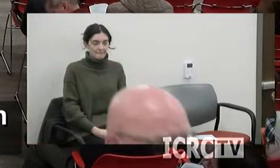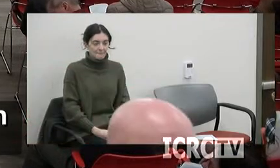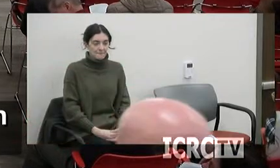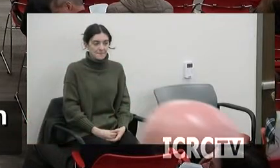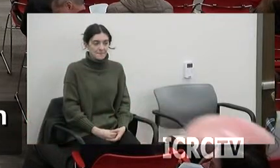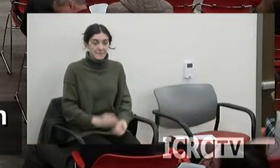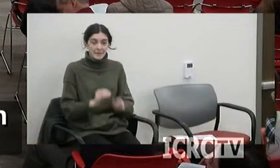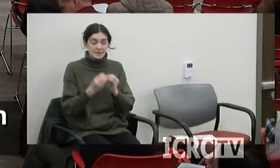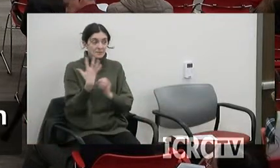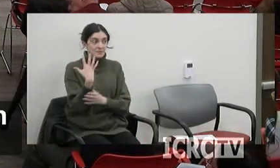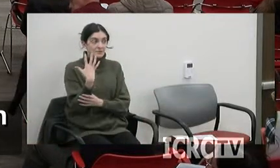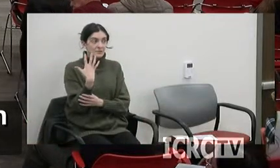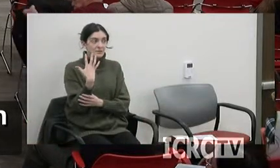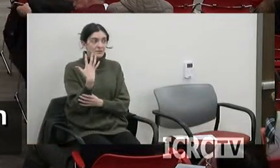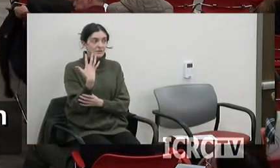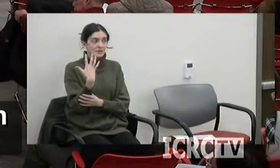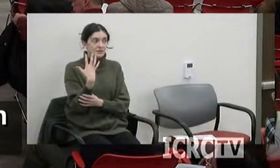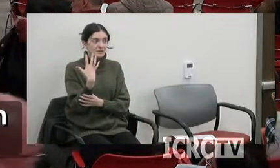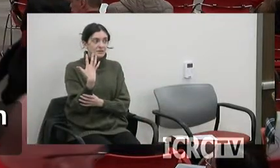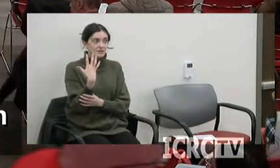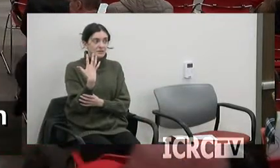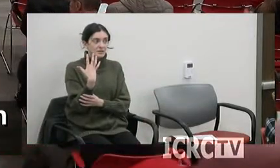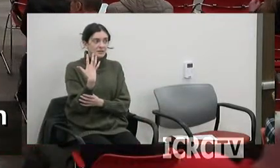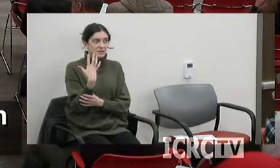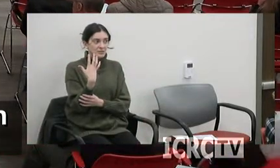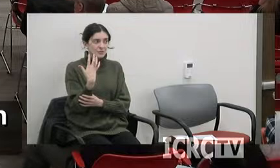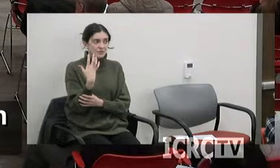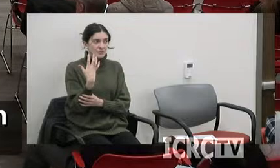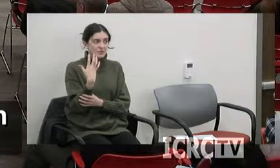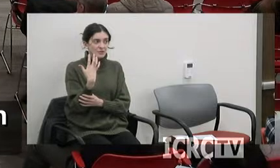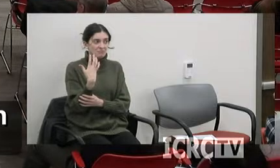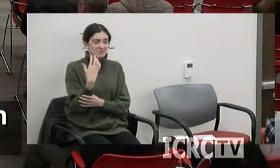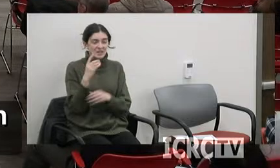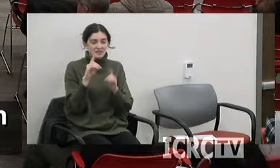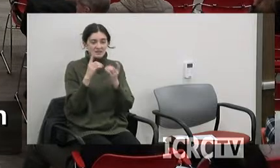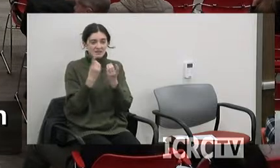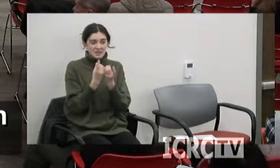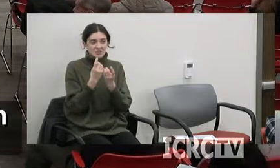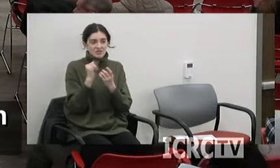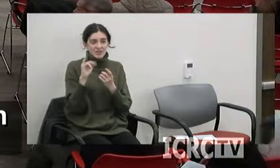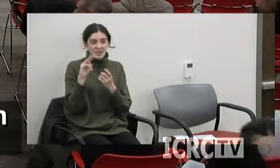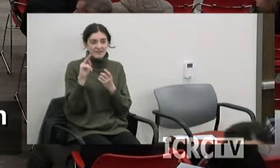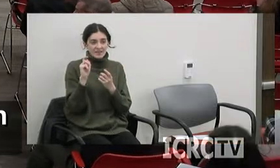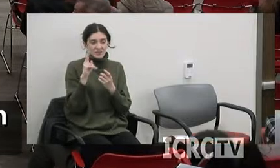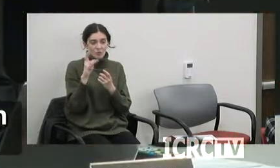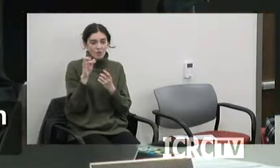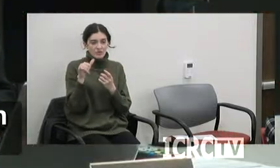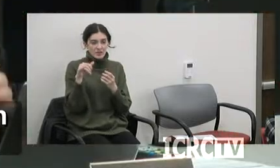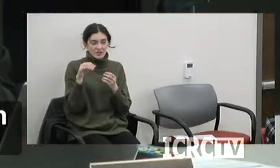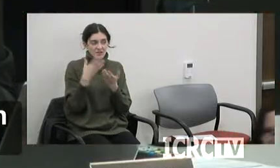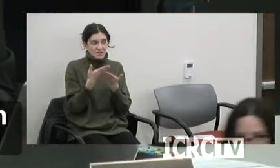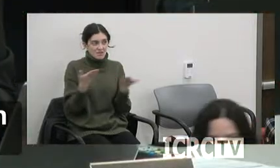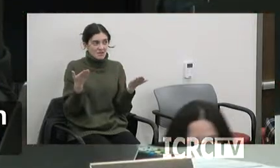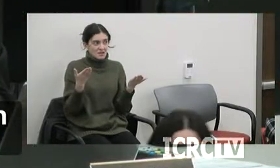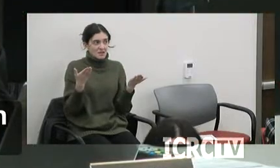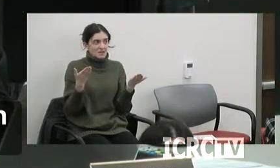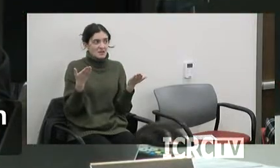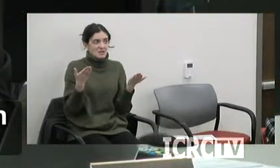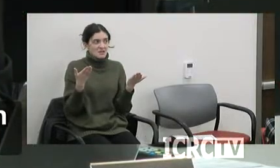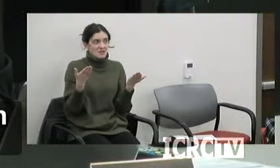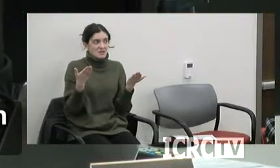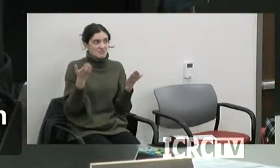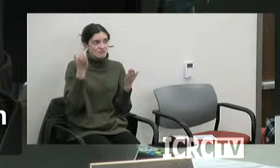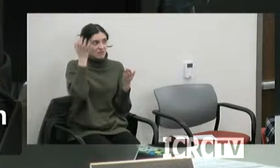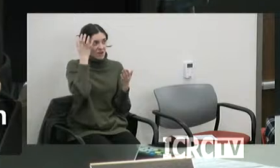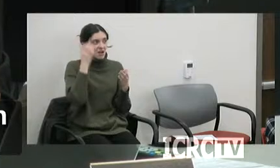Item 5 is the disposal of district inventory items. So this is a marimba, a Musser